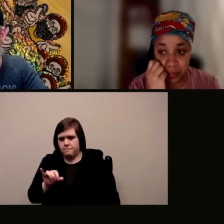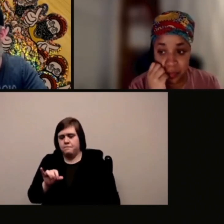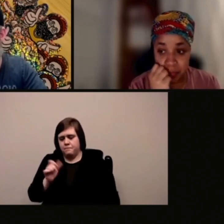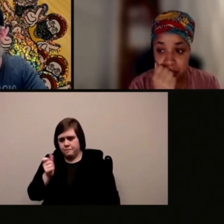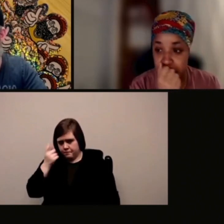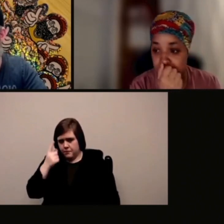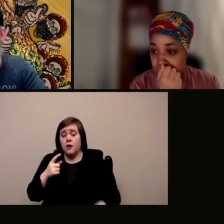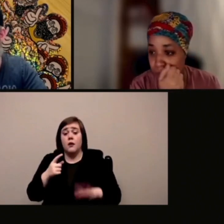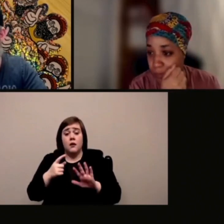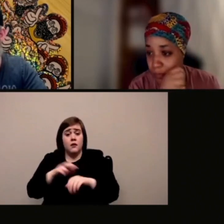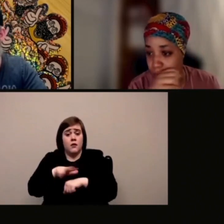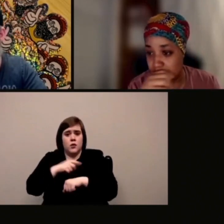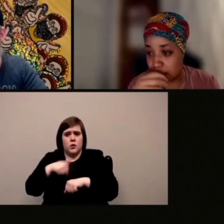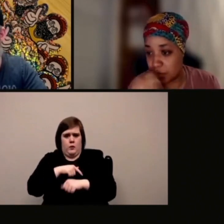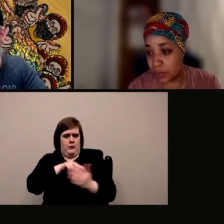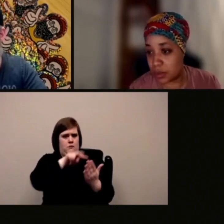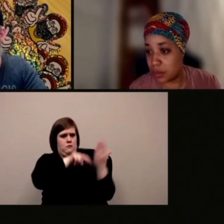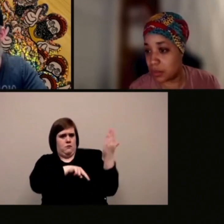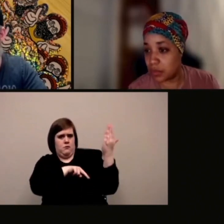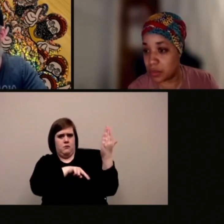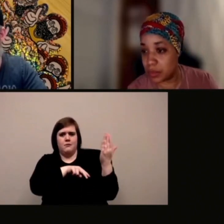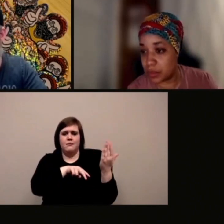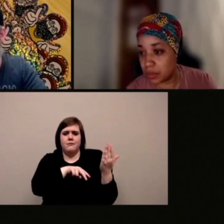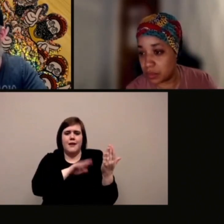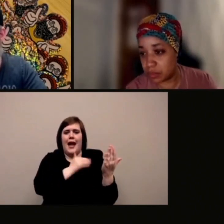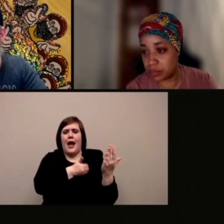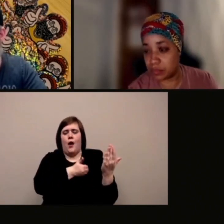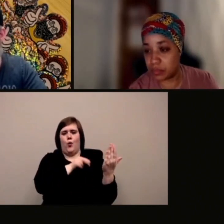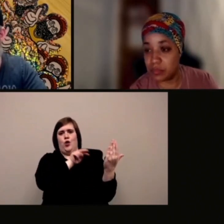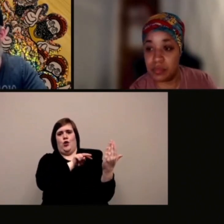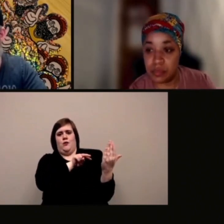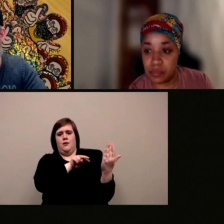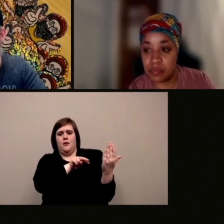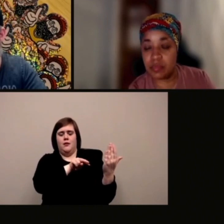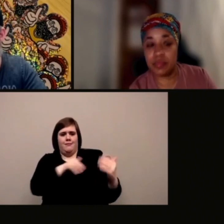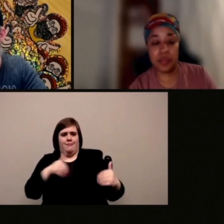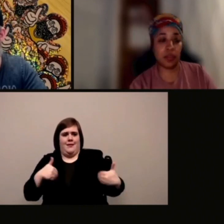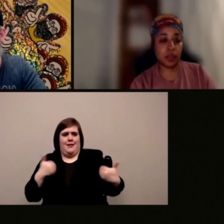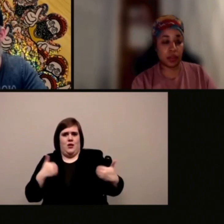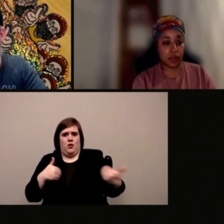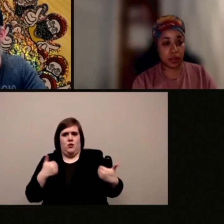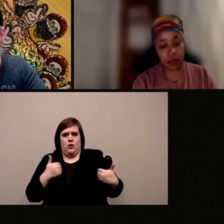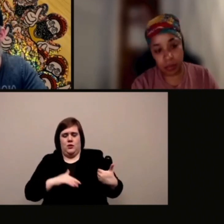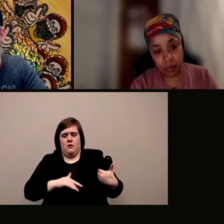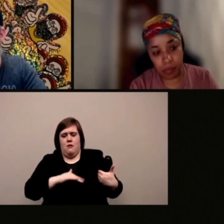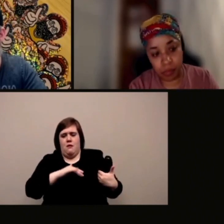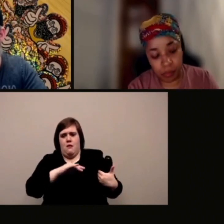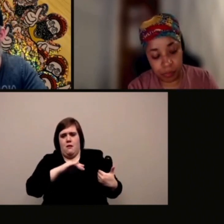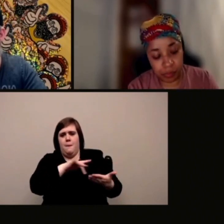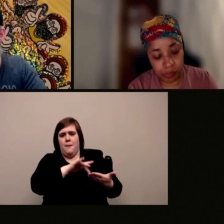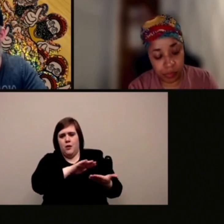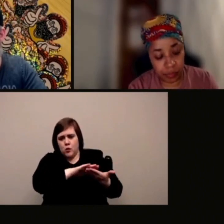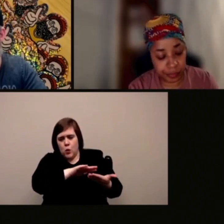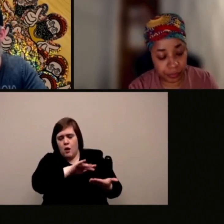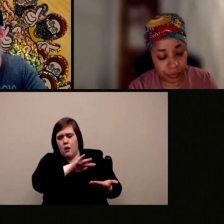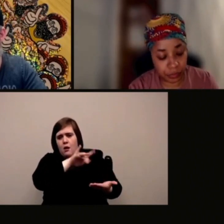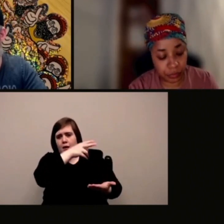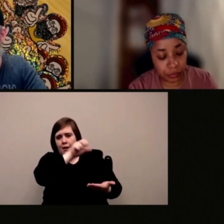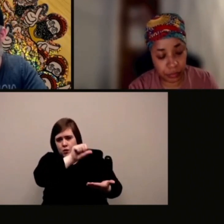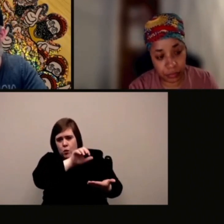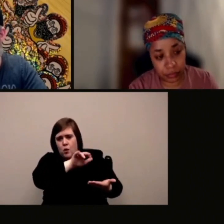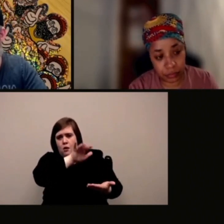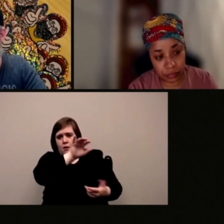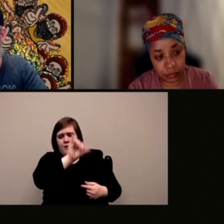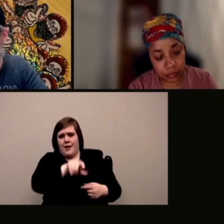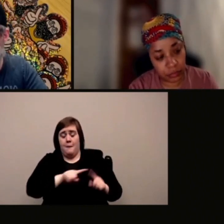all here looking at it from a lens of, from our littles up to middle school, going into high school. But you got to look